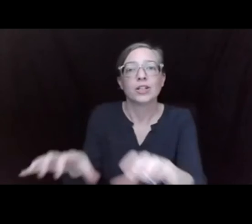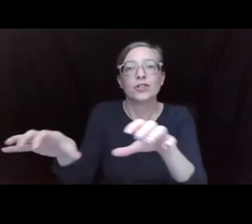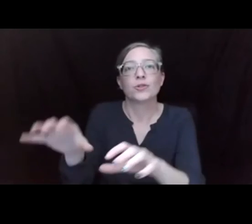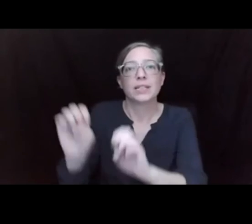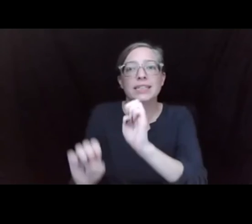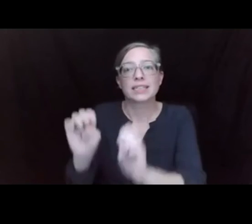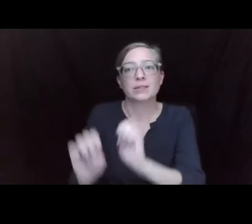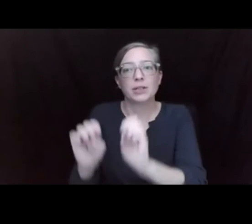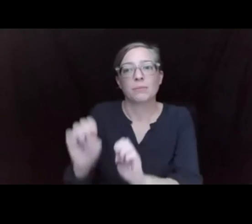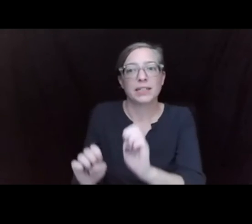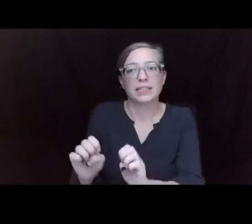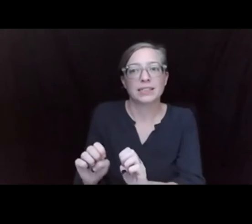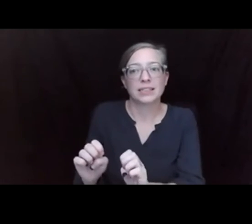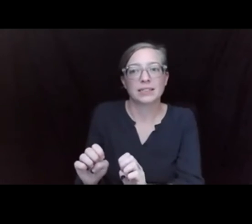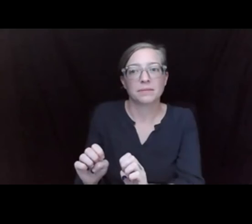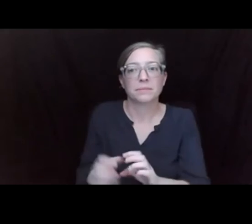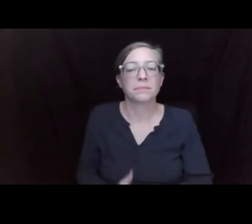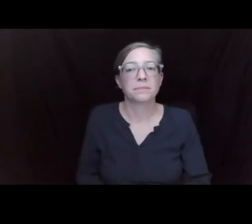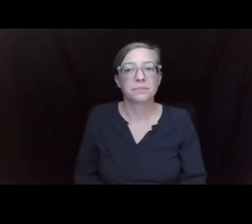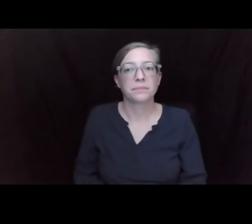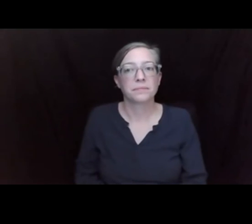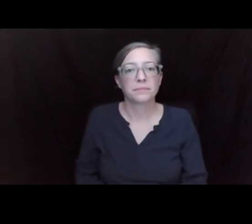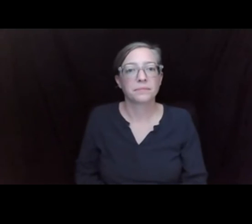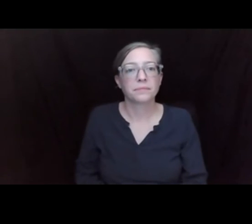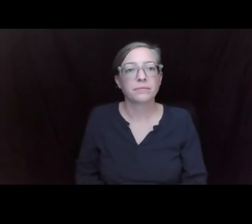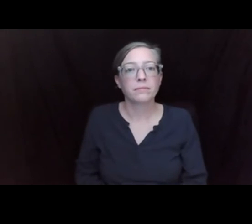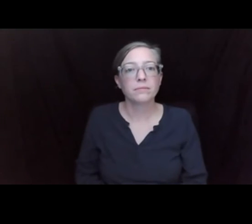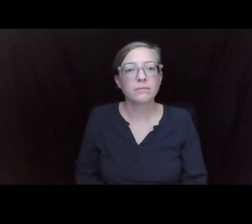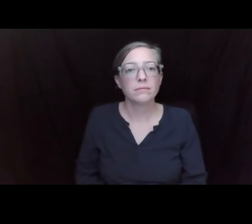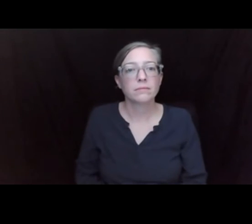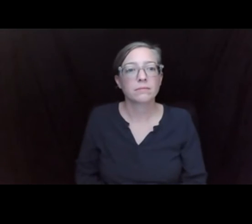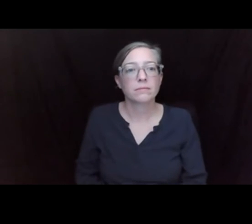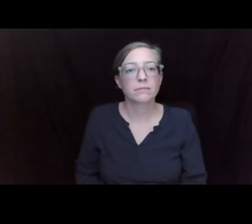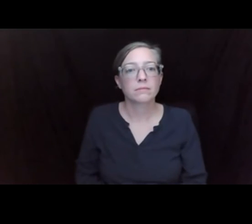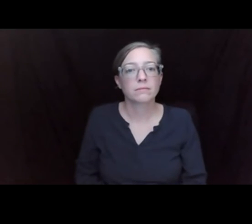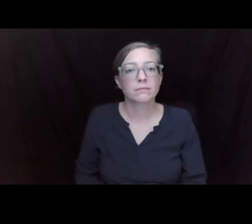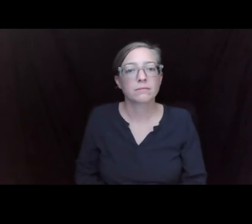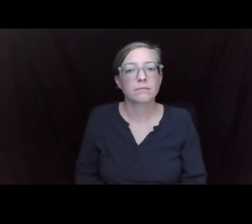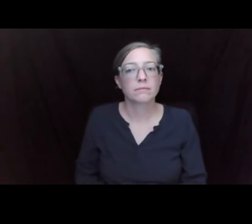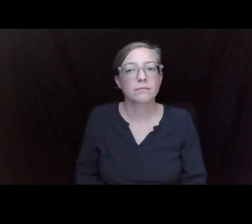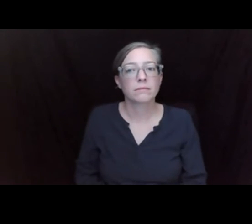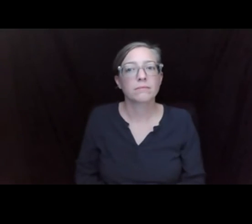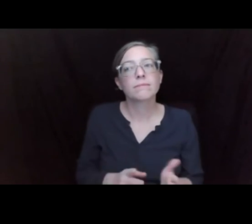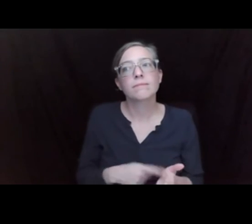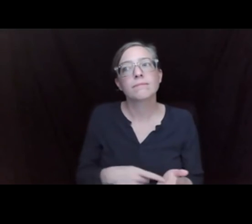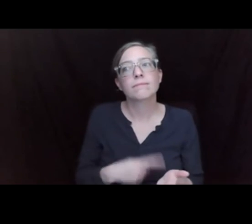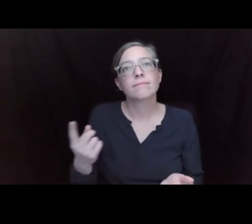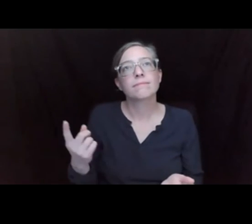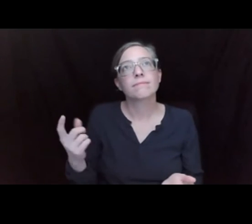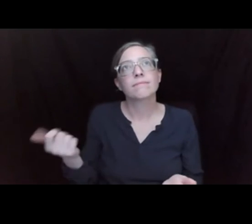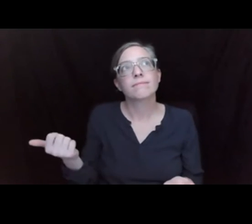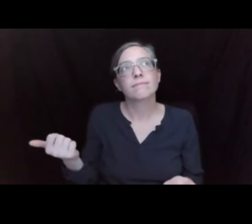and make decisions on their experiments. Another thing that I found that is very good is empower people with